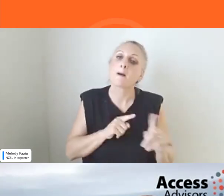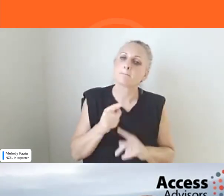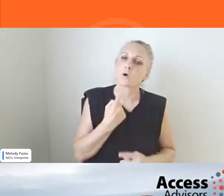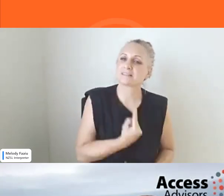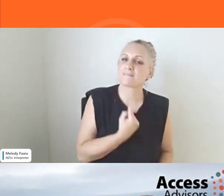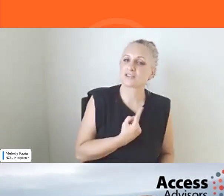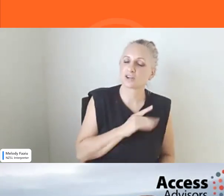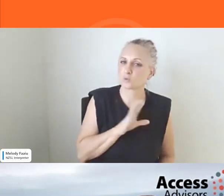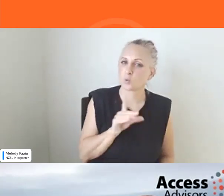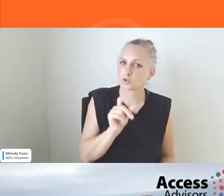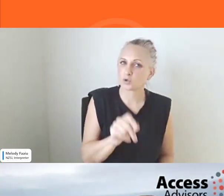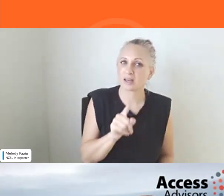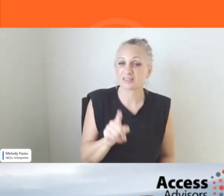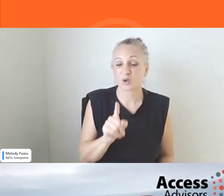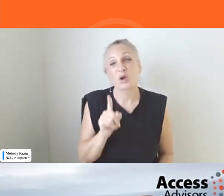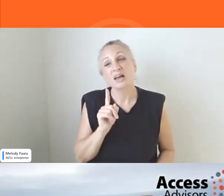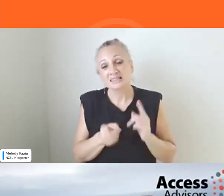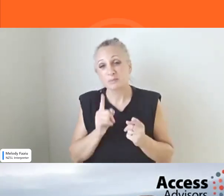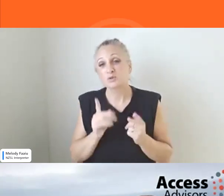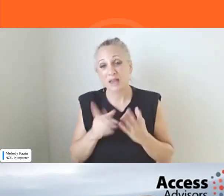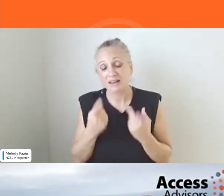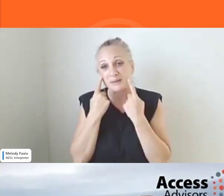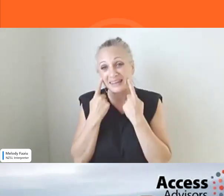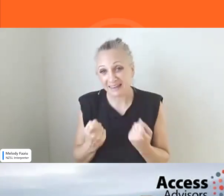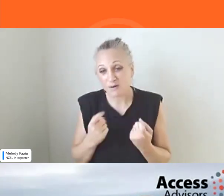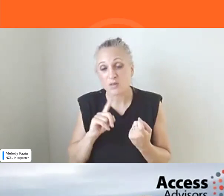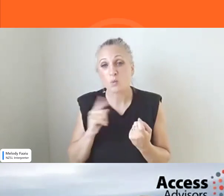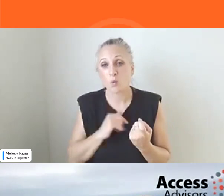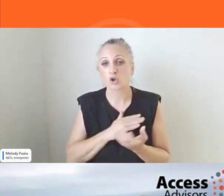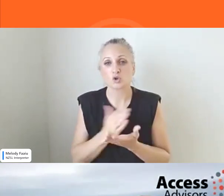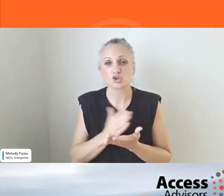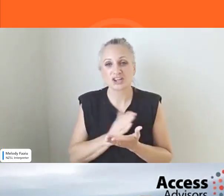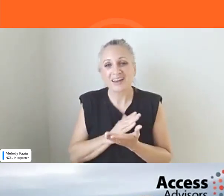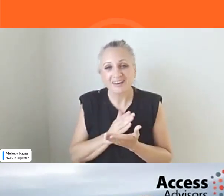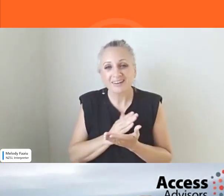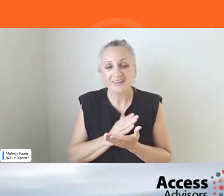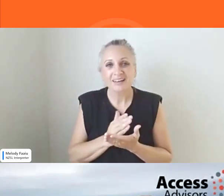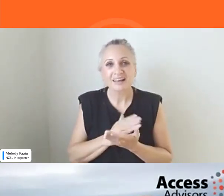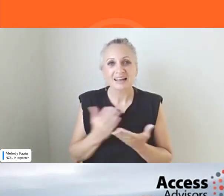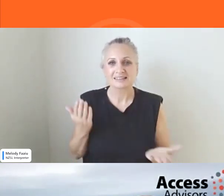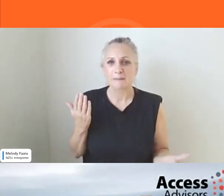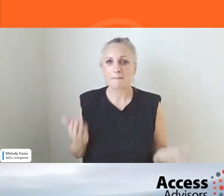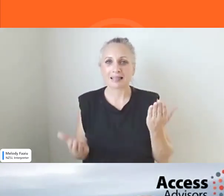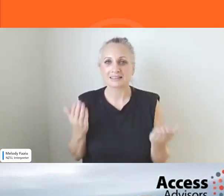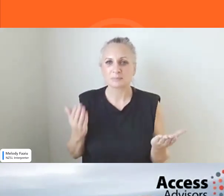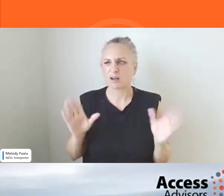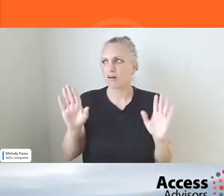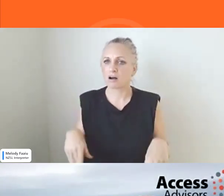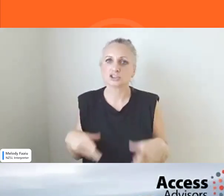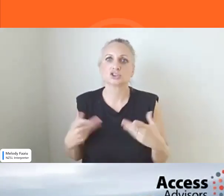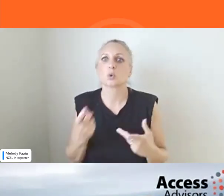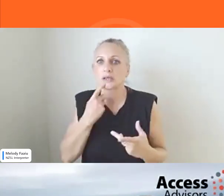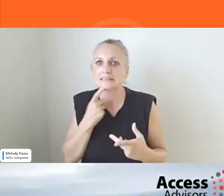you definitely want to be careful with what you share. I mean, there's always a balance between convenience and data